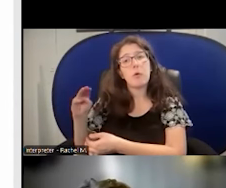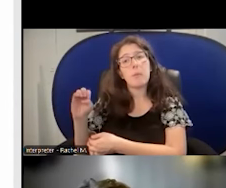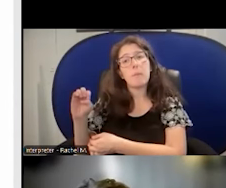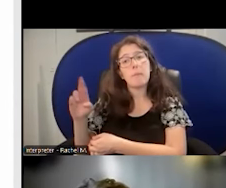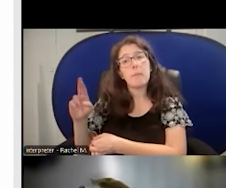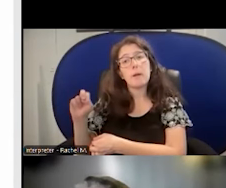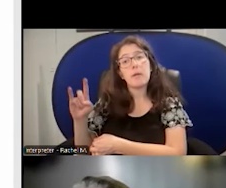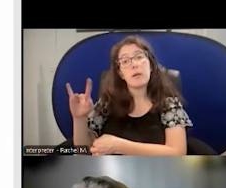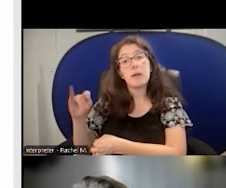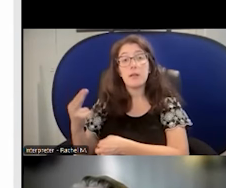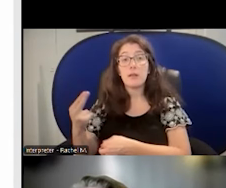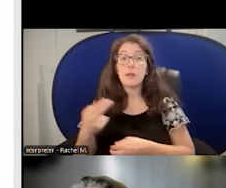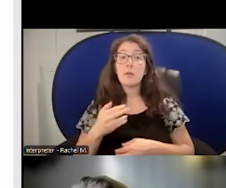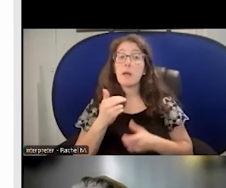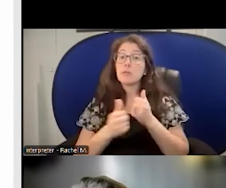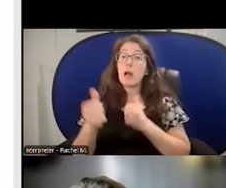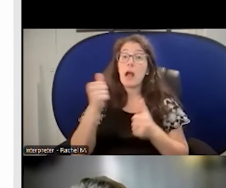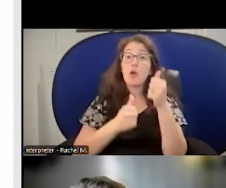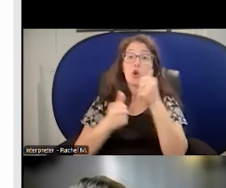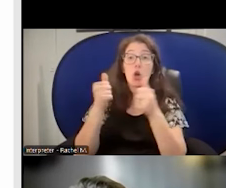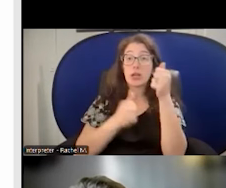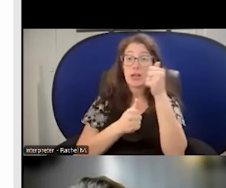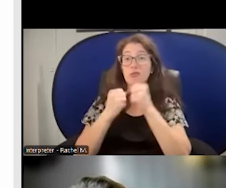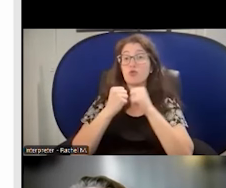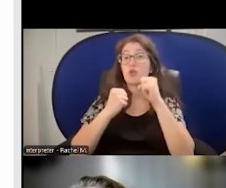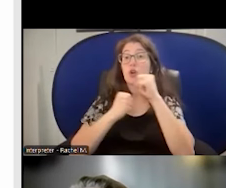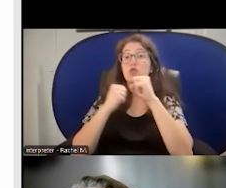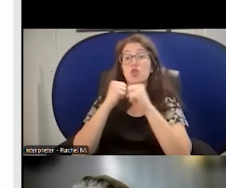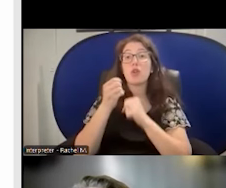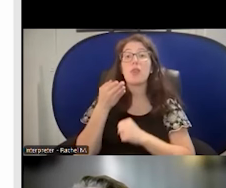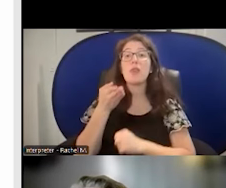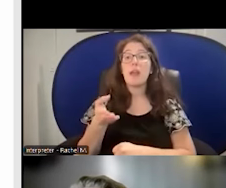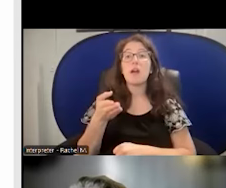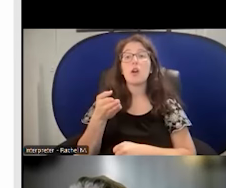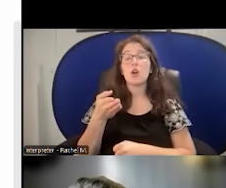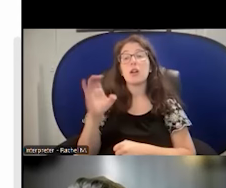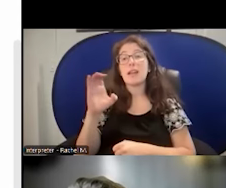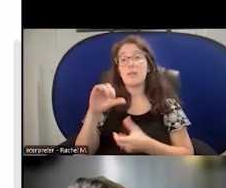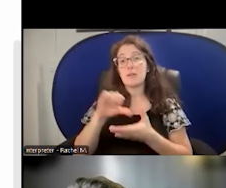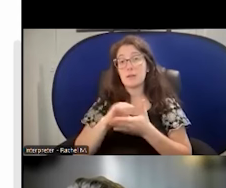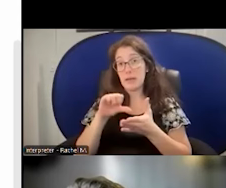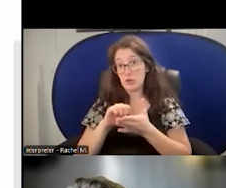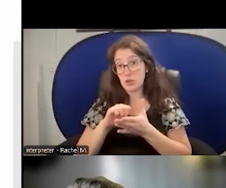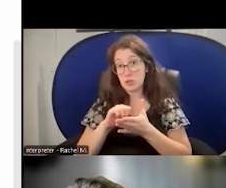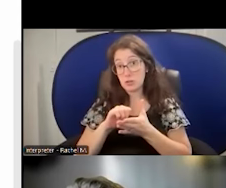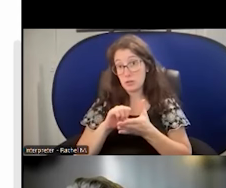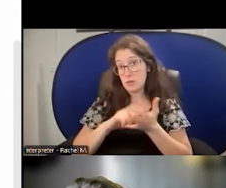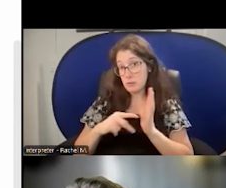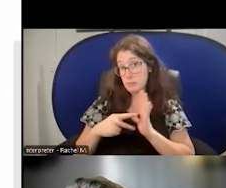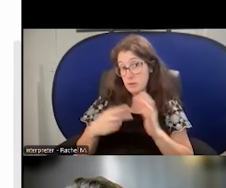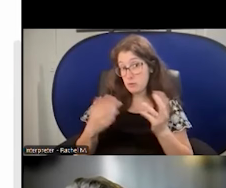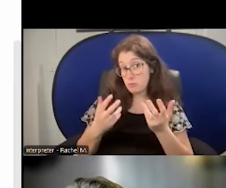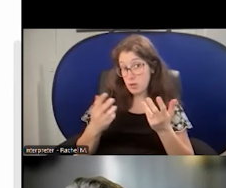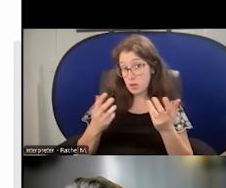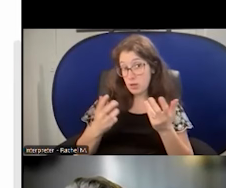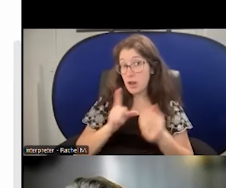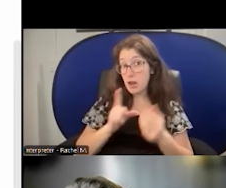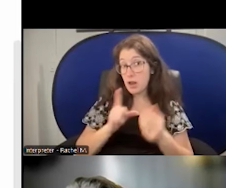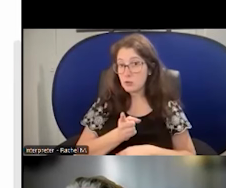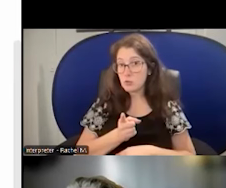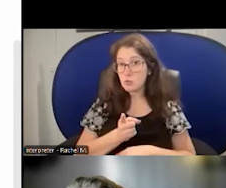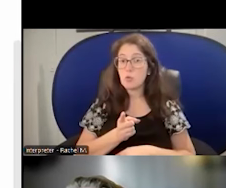hierarchy structure inside of Canvas pages. So when I say that, I mean the